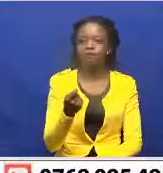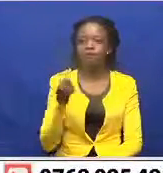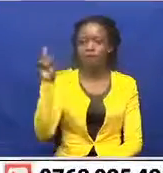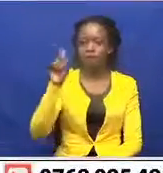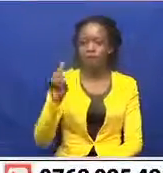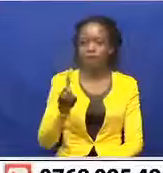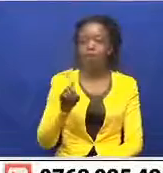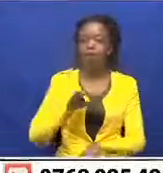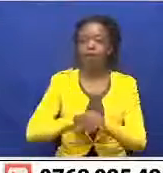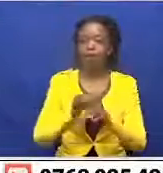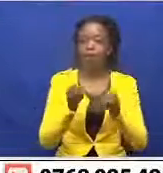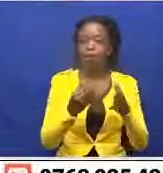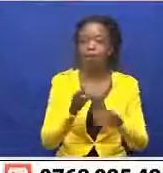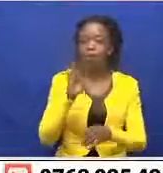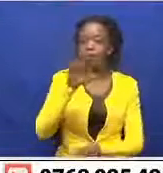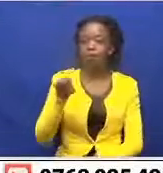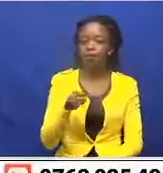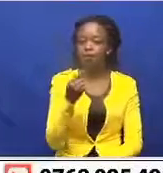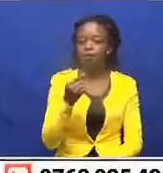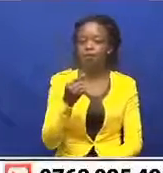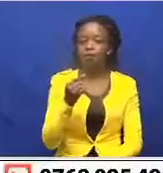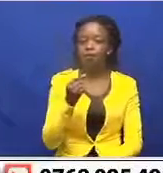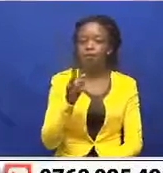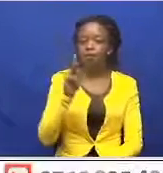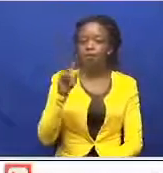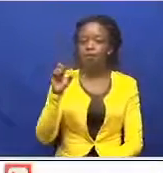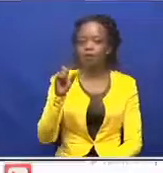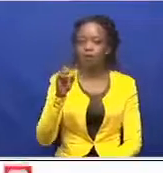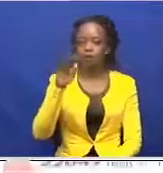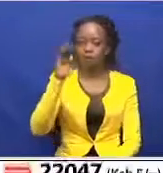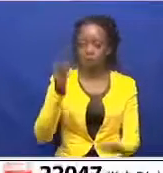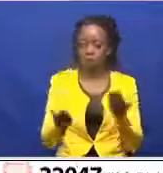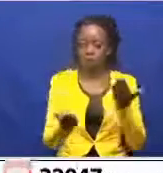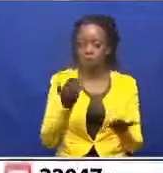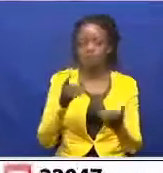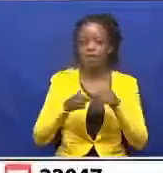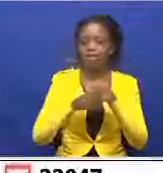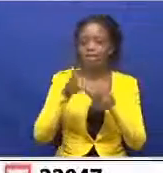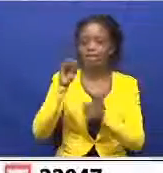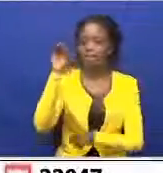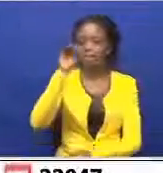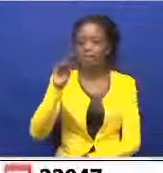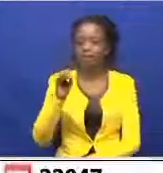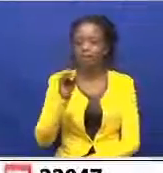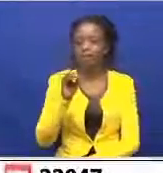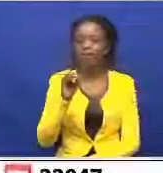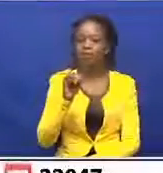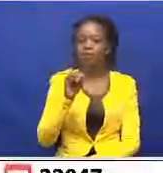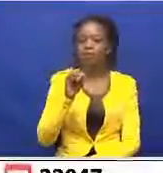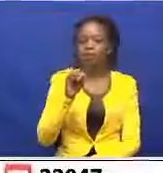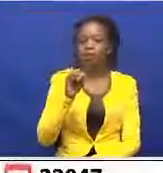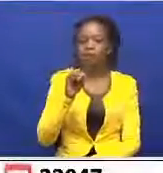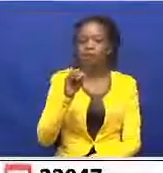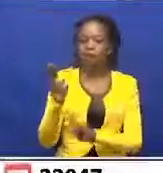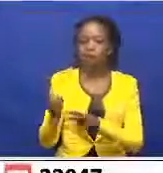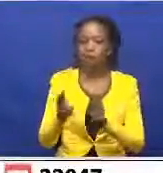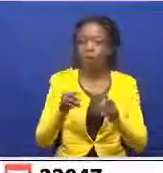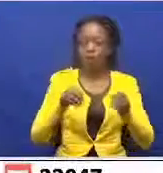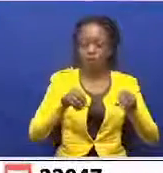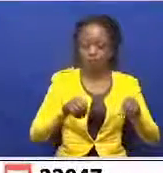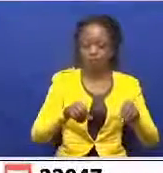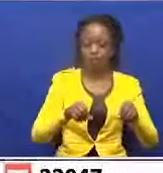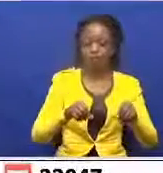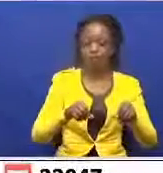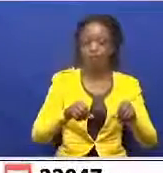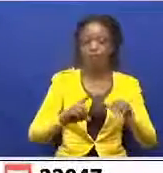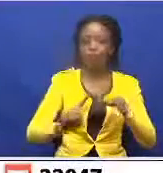Nairobi generates about 3,000 tons of waste daily, with 60% of it being organic material, according to the Ministry